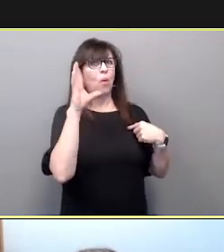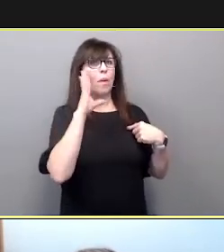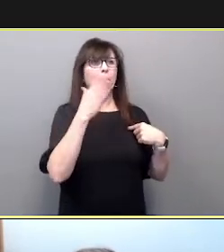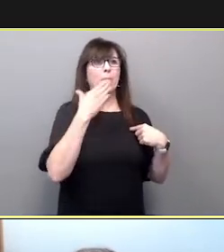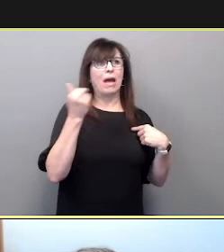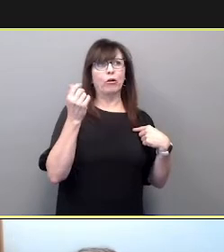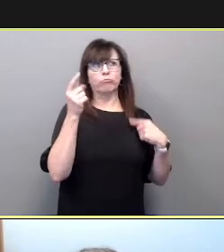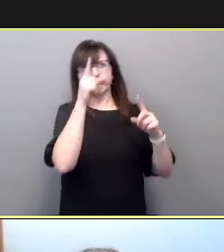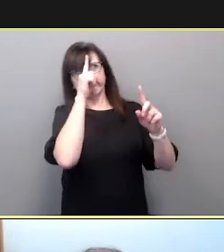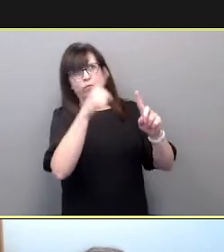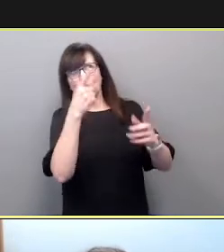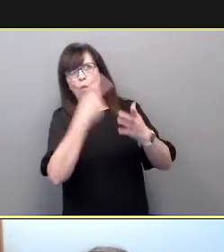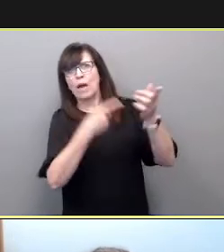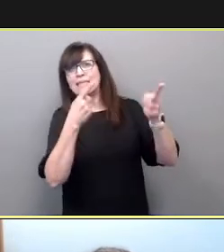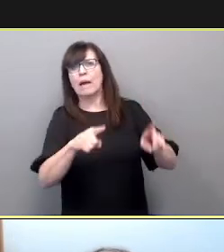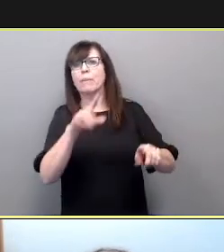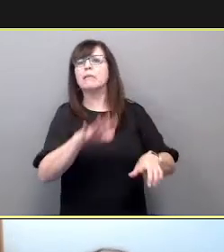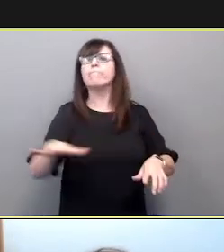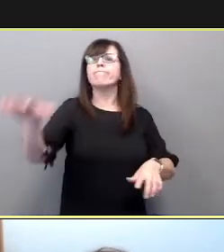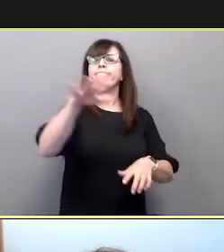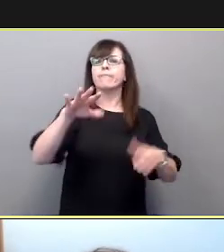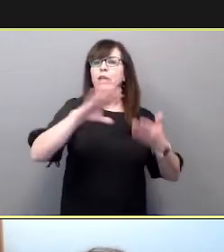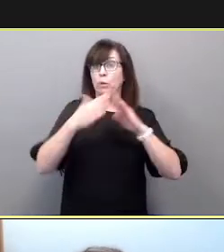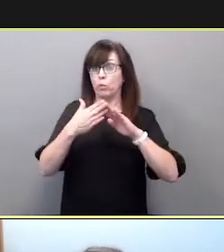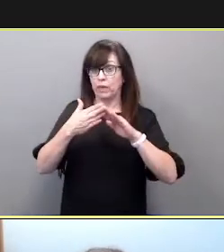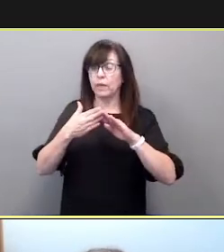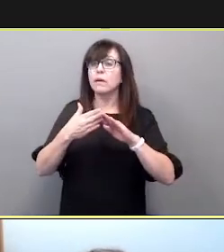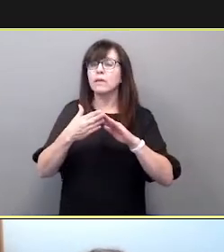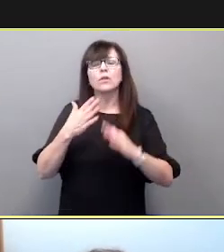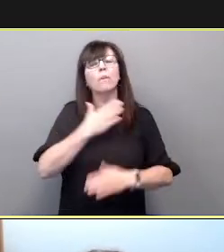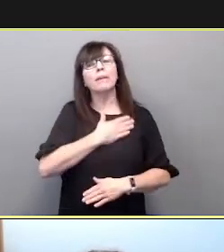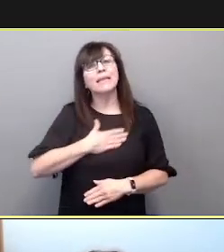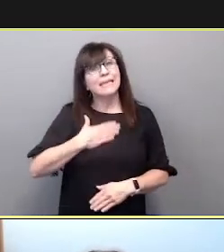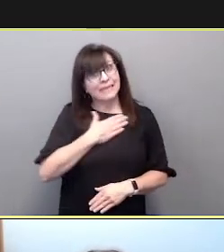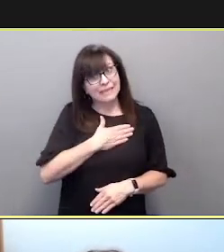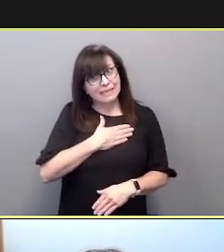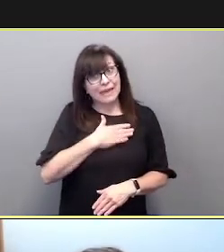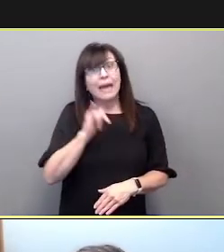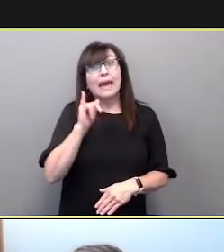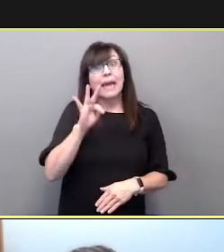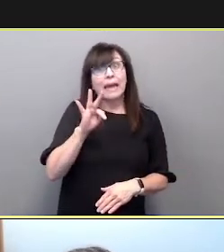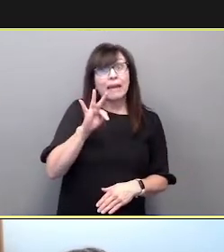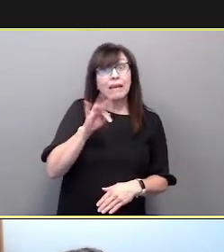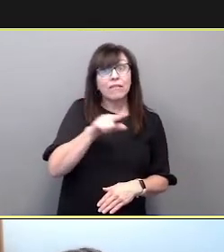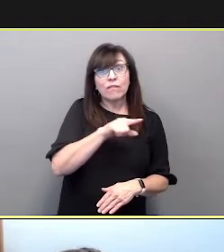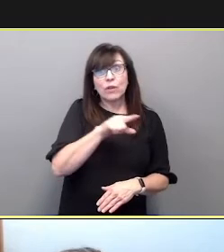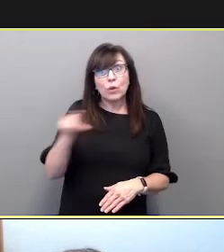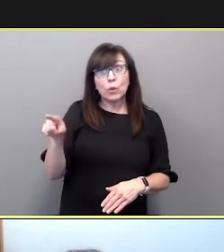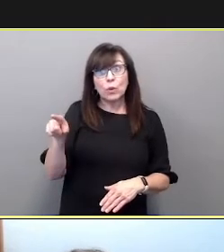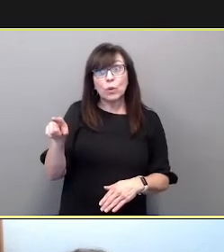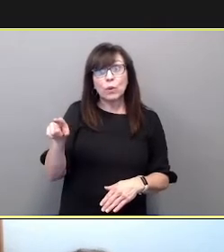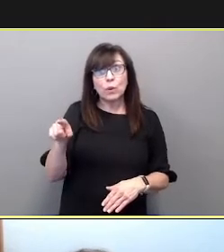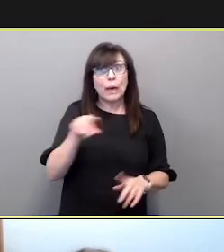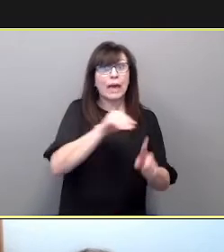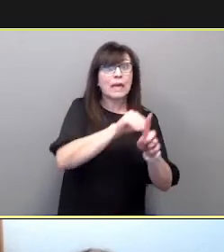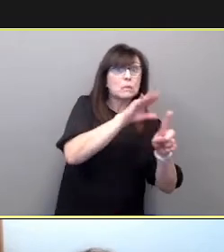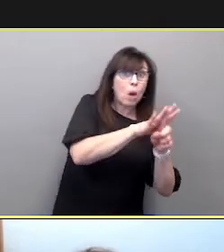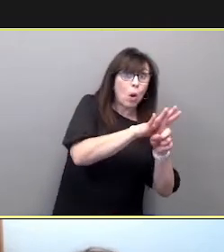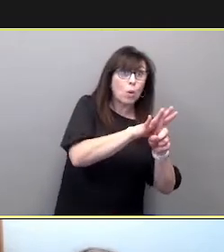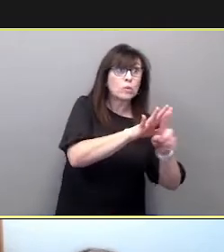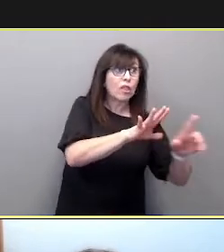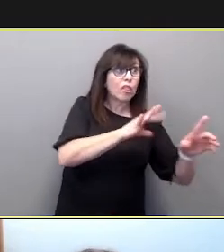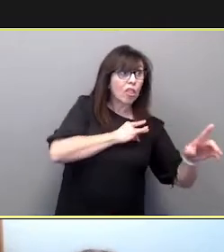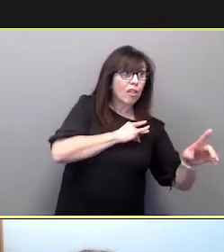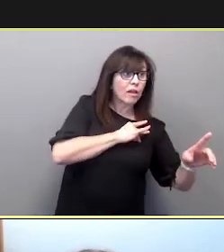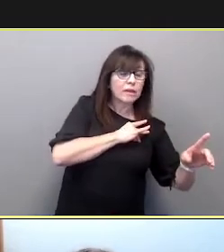idea of what's happening in the community. So please, if you're exposed to the virus,